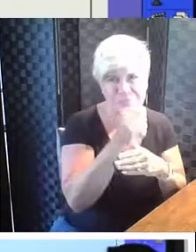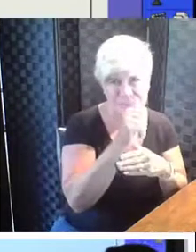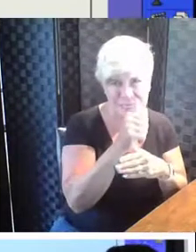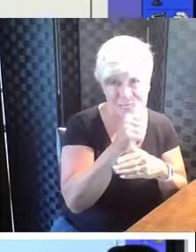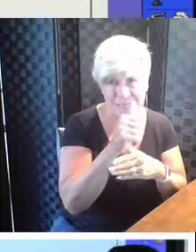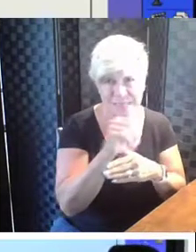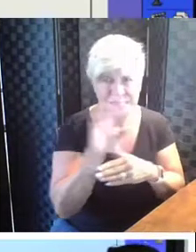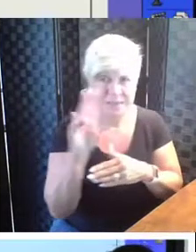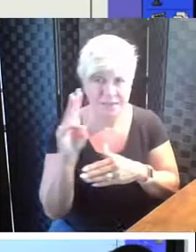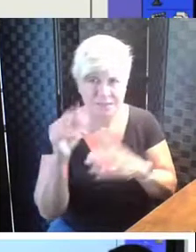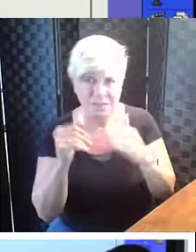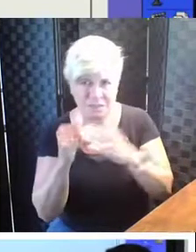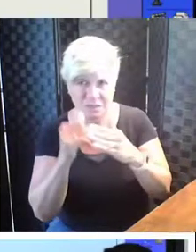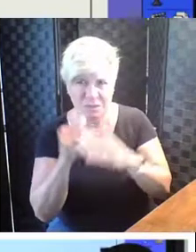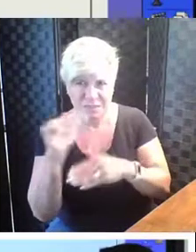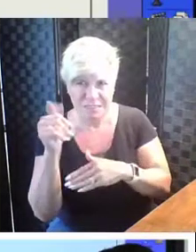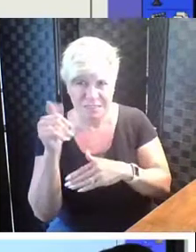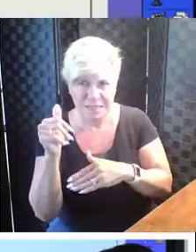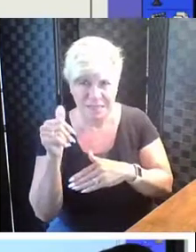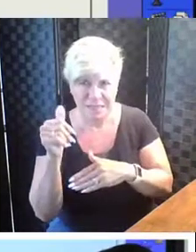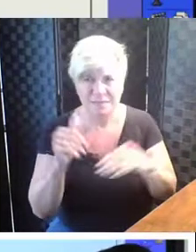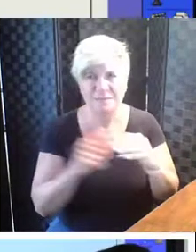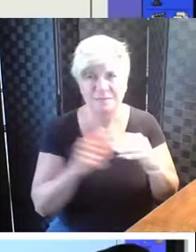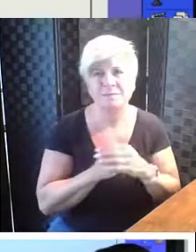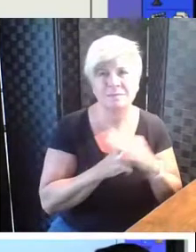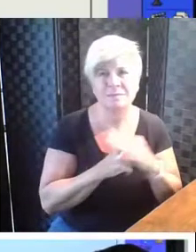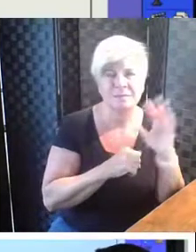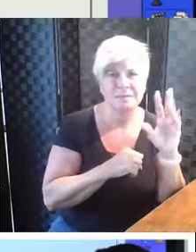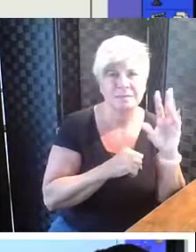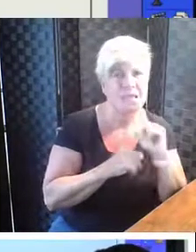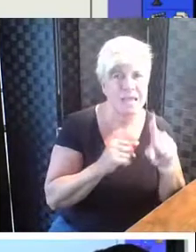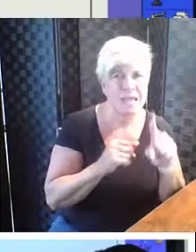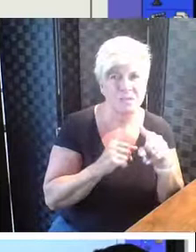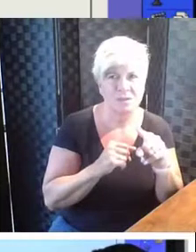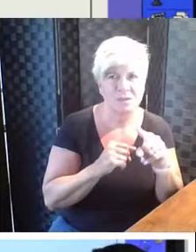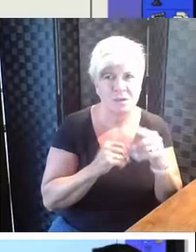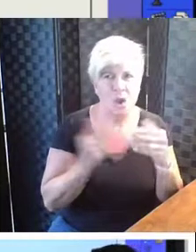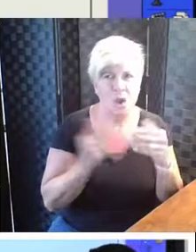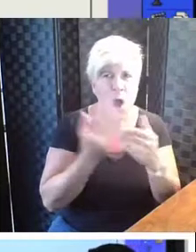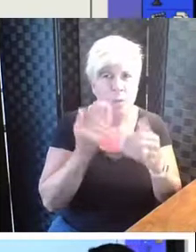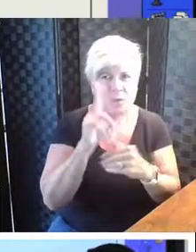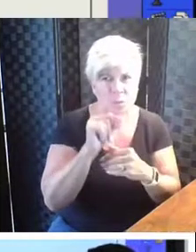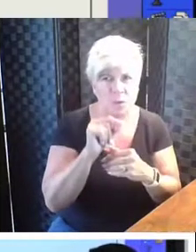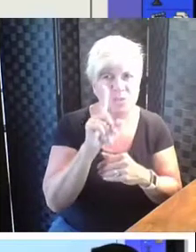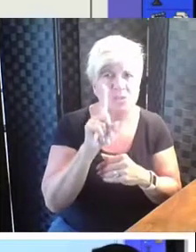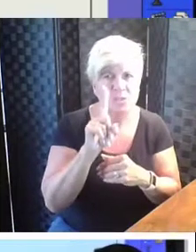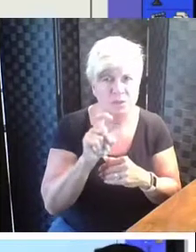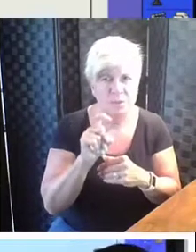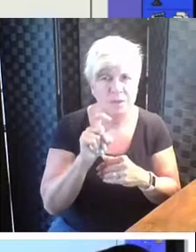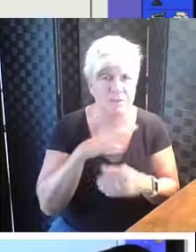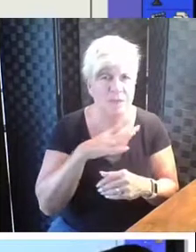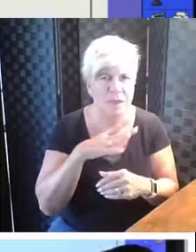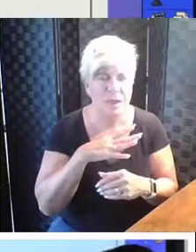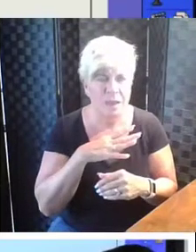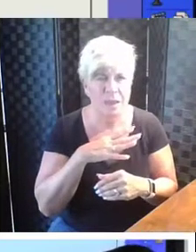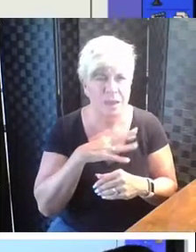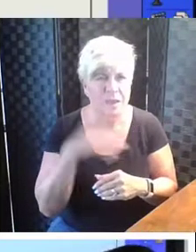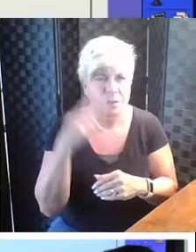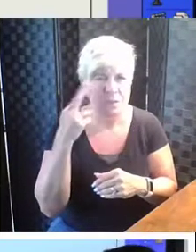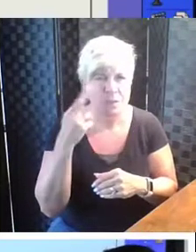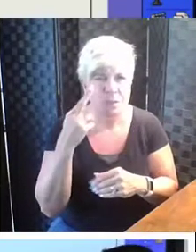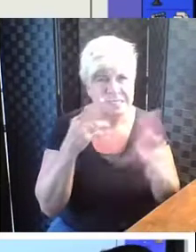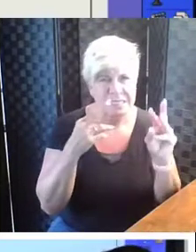to 10. 7's pretty close to 10. If our answer's almost to 20, we should be reasonable.